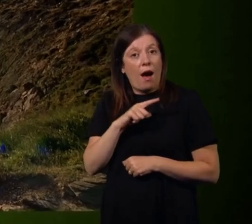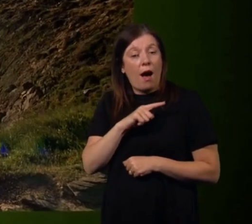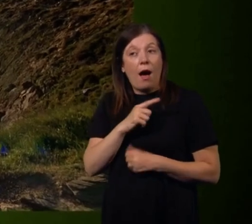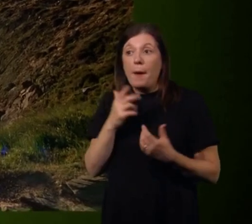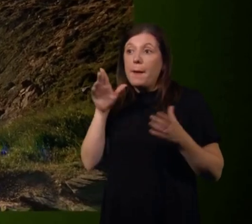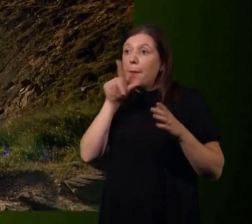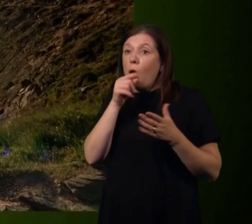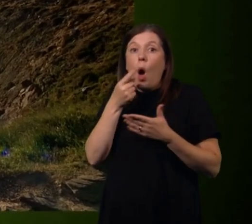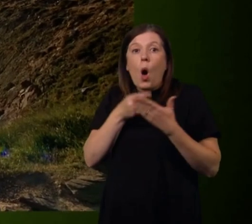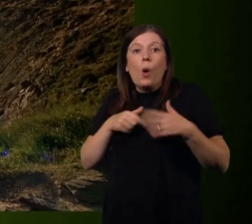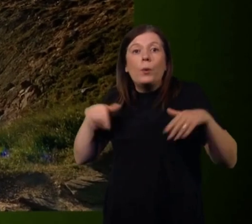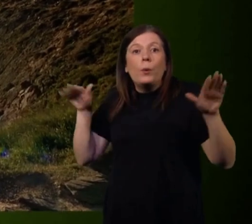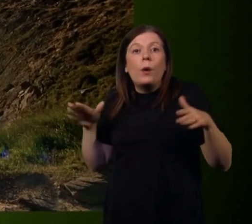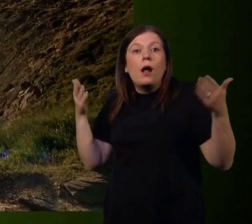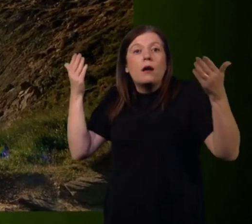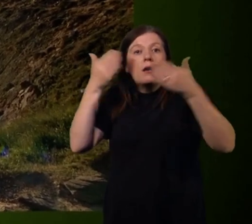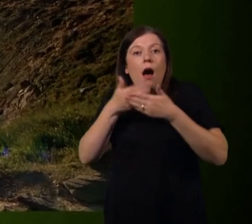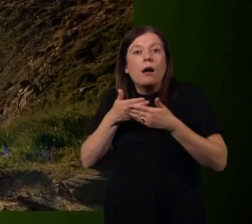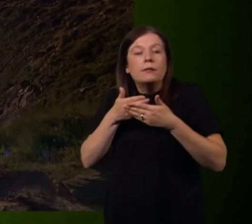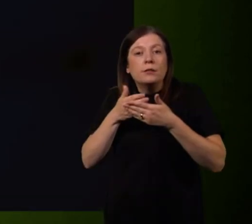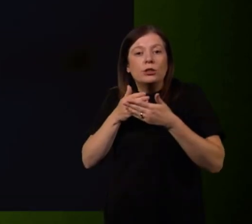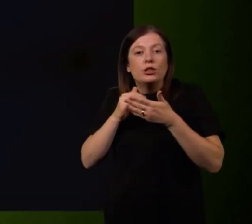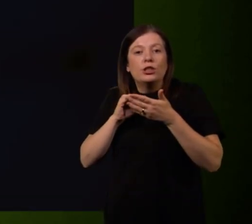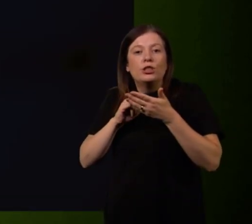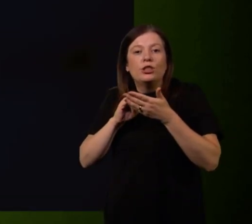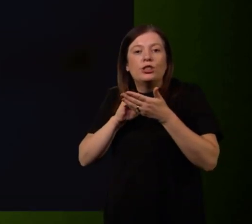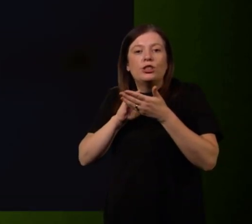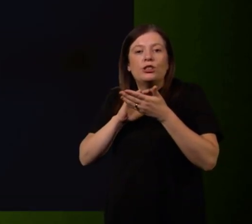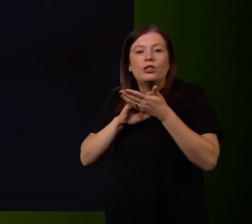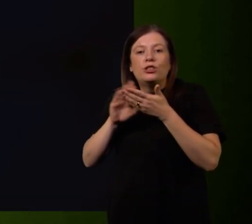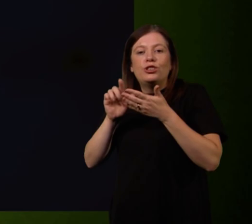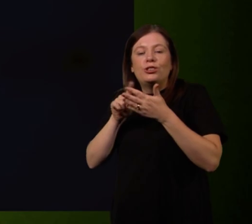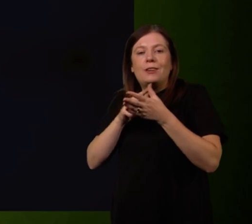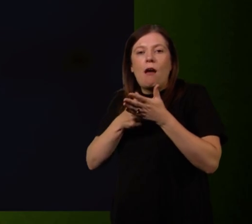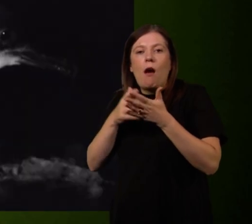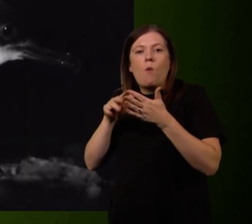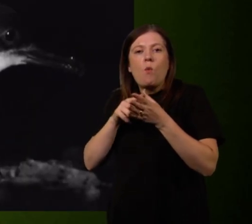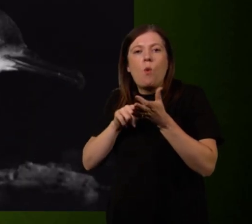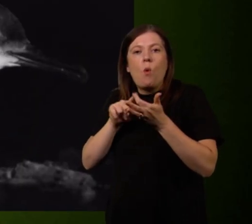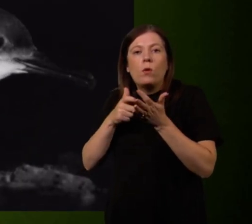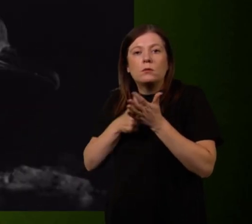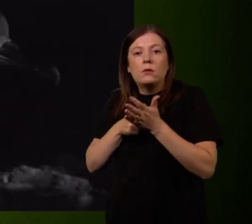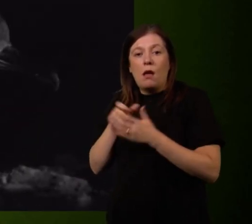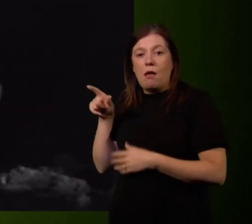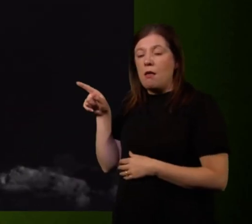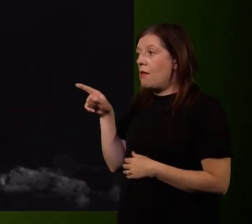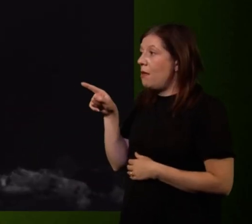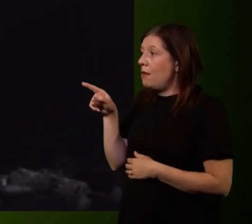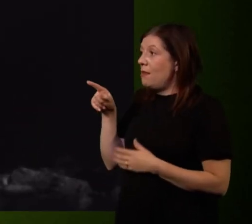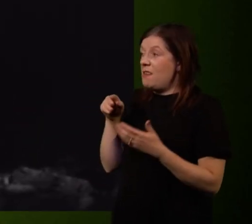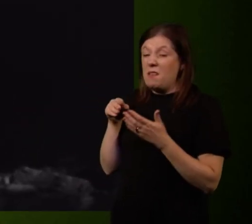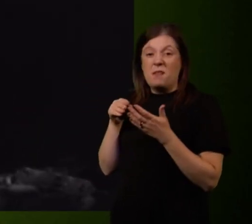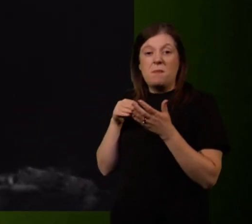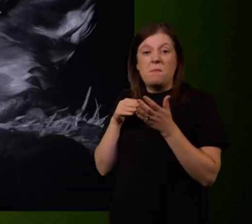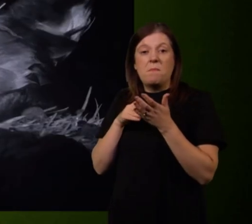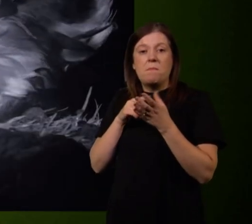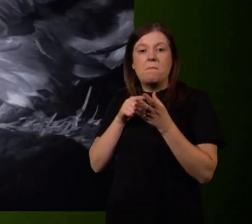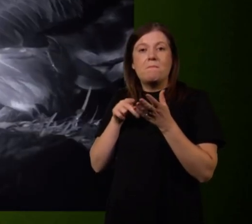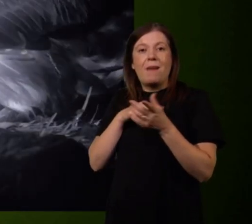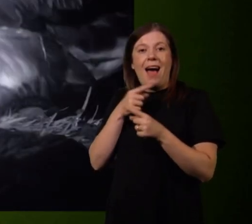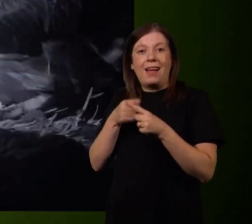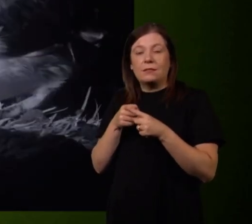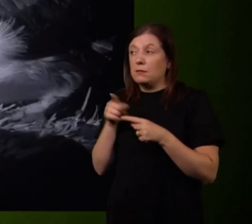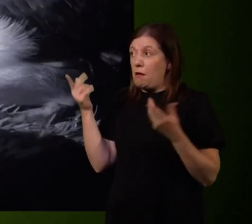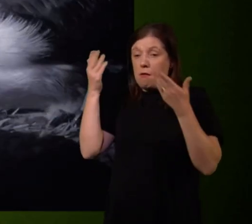flying birds, birds like the Manx shearwaters. Now, Manx shearwaters do nest on Anglesey. The adults will come out